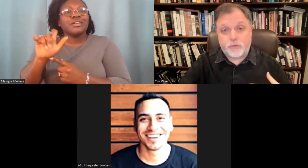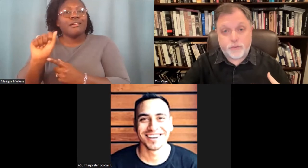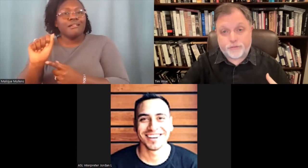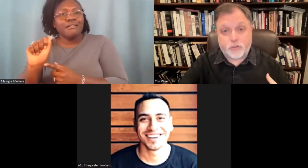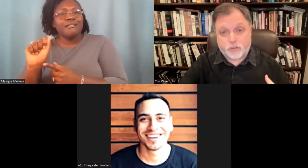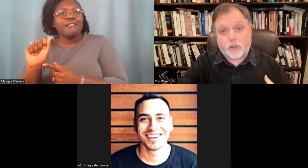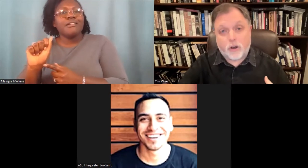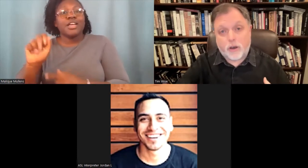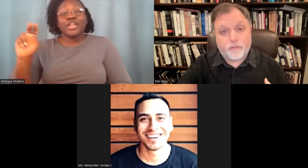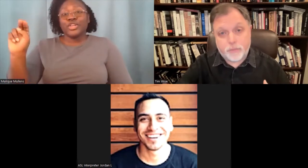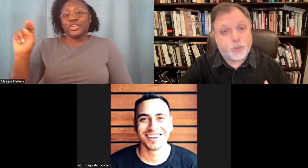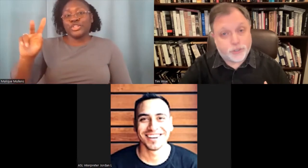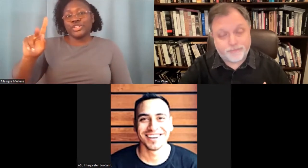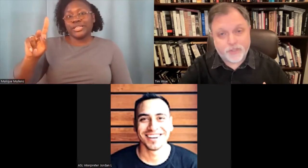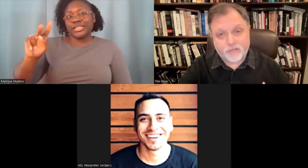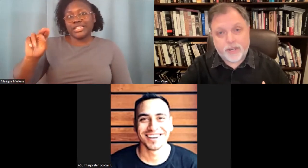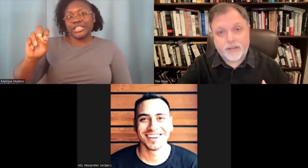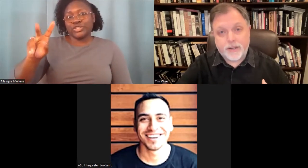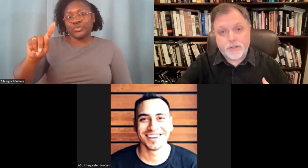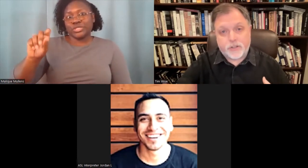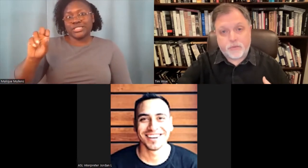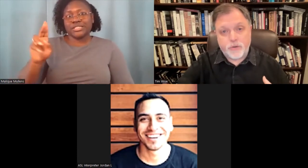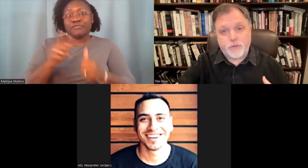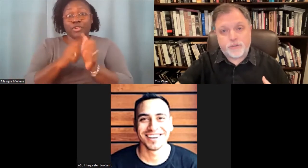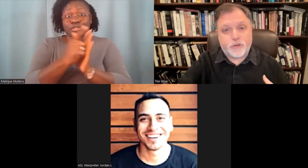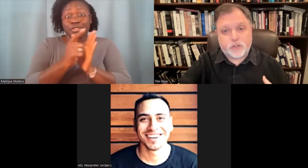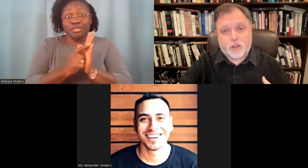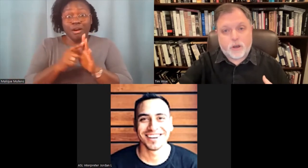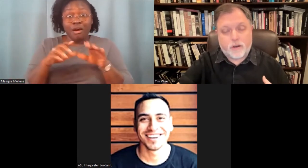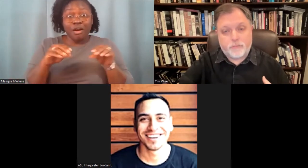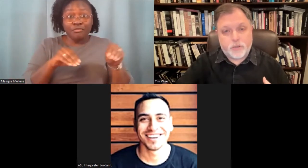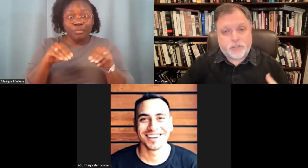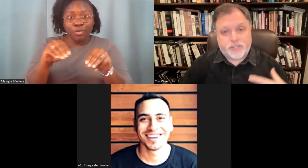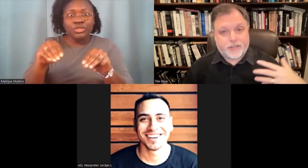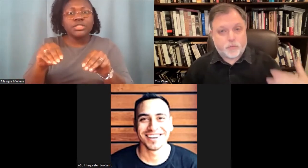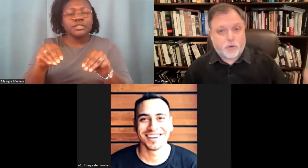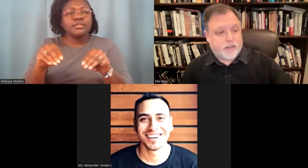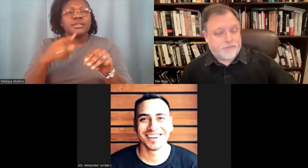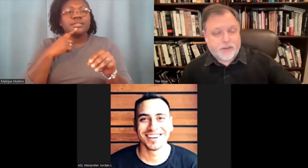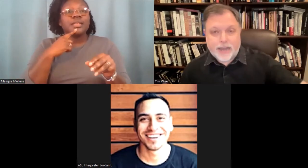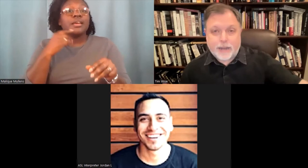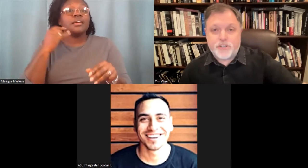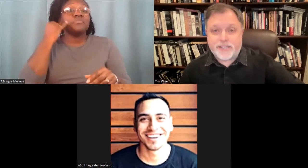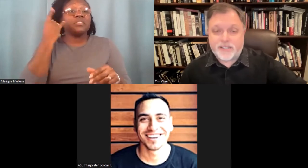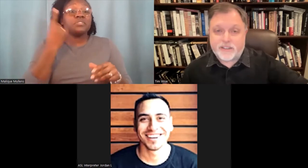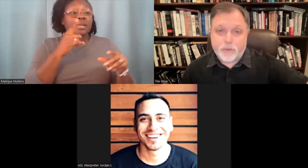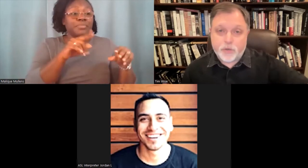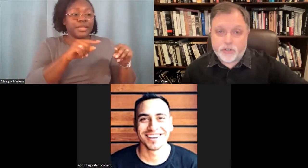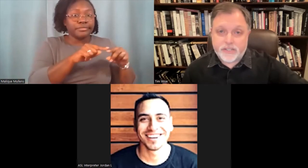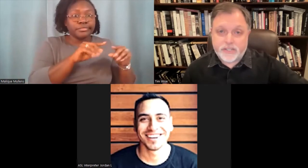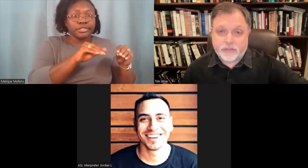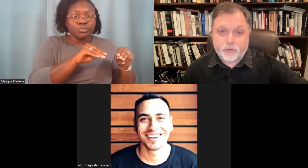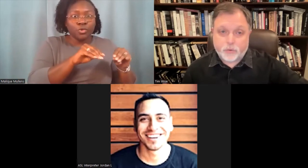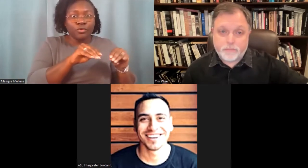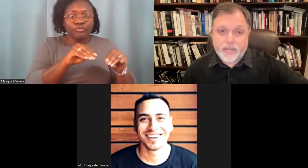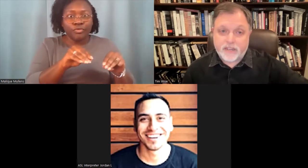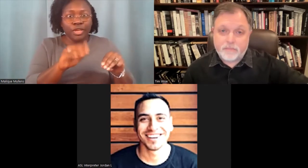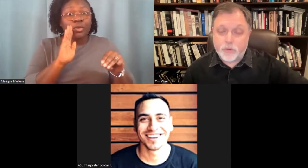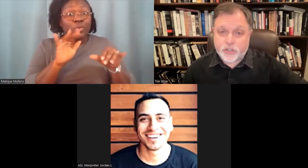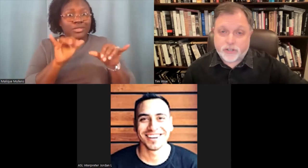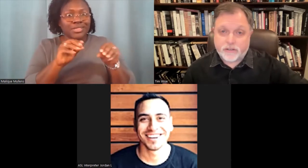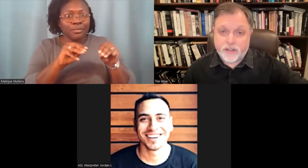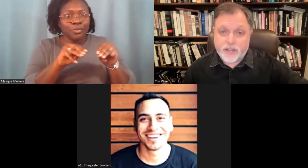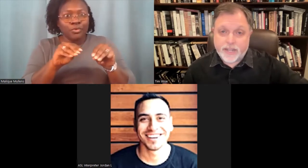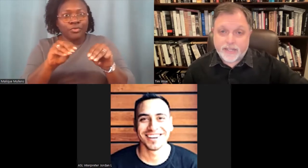technically Newton's first law of motion. Right. So Newton's first law of motion says what? If an object is in motion, it tends to remain